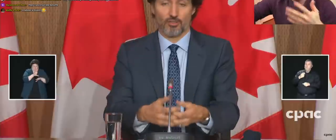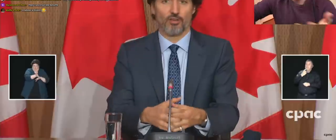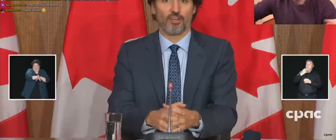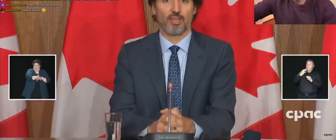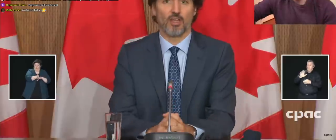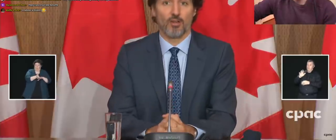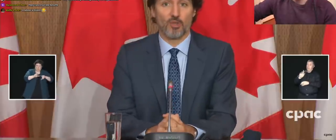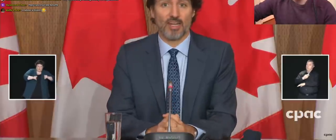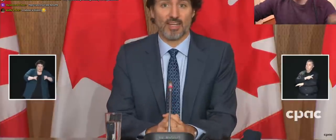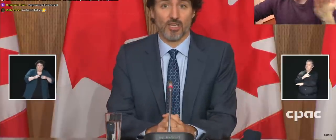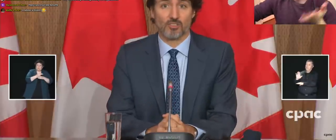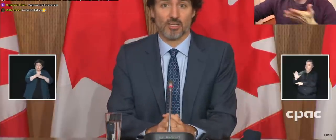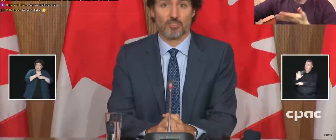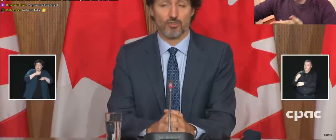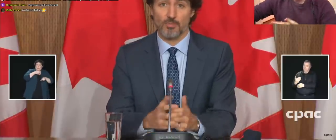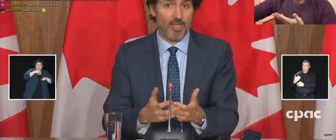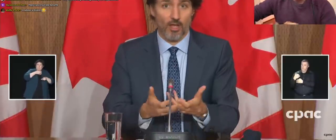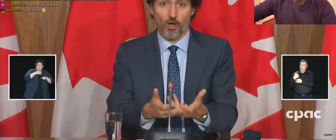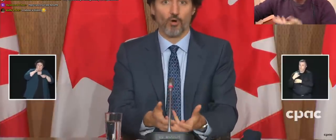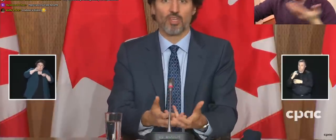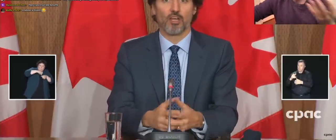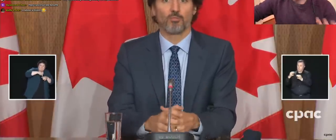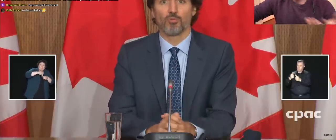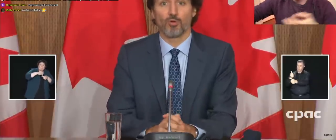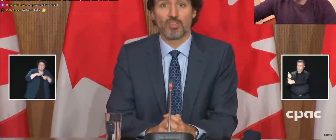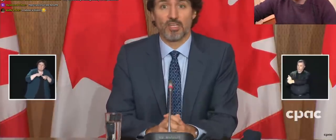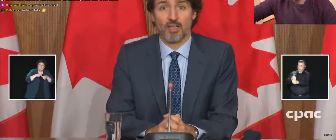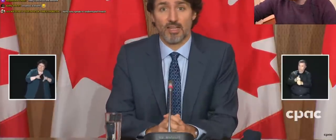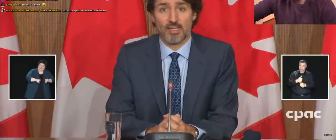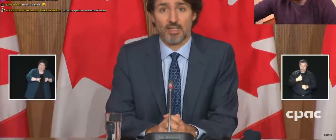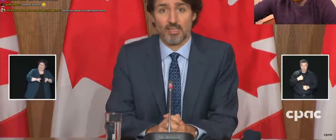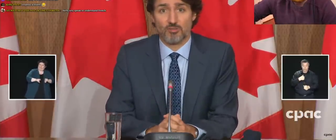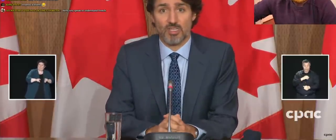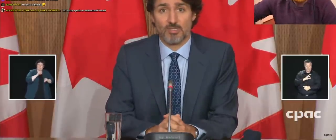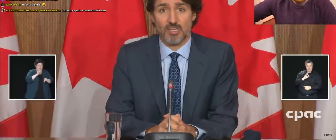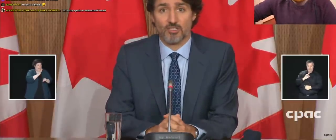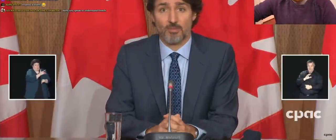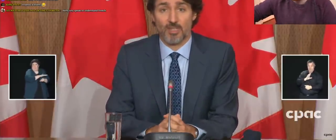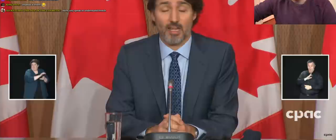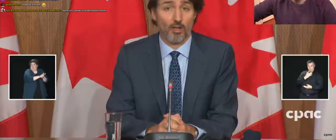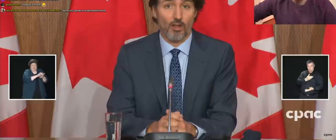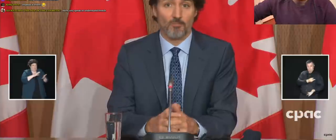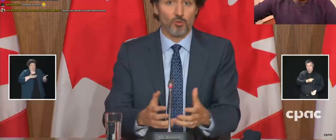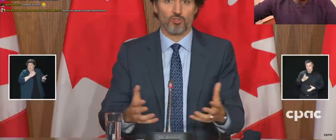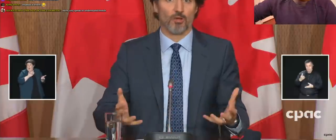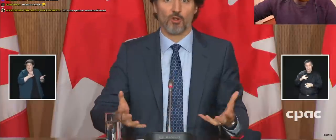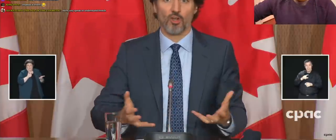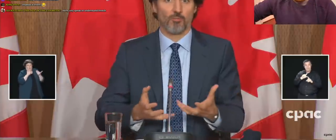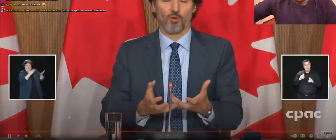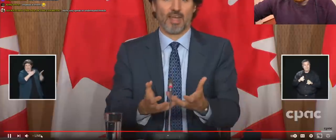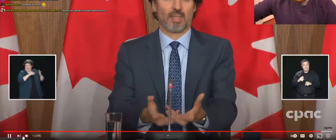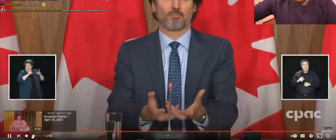that they're really pushing, saying, hey, the government's not being tight enough on borders. But,